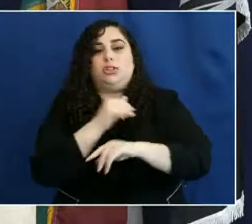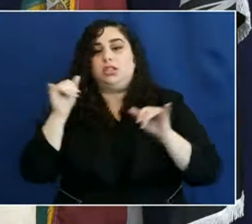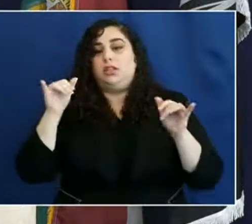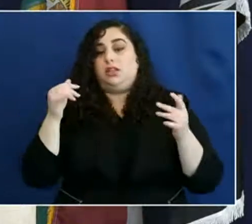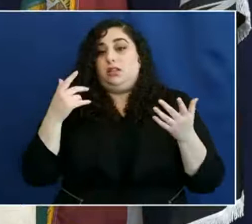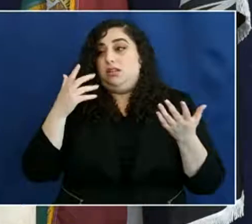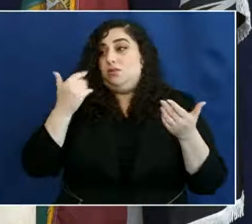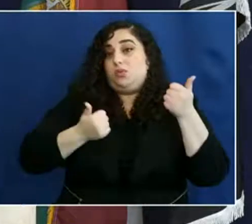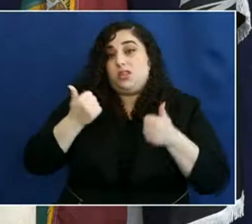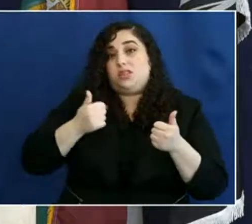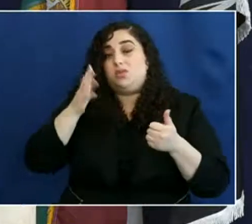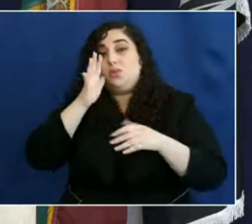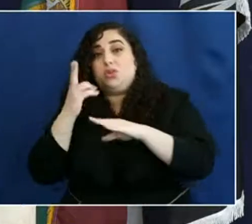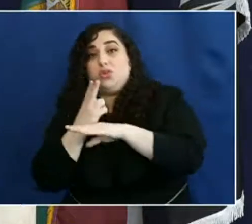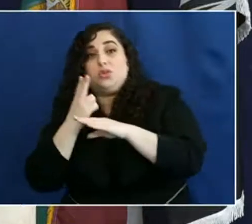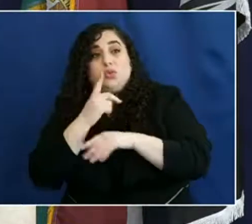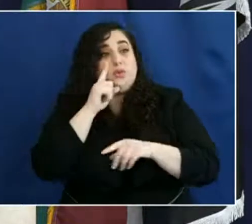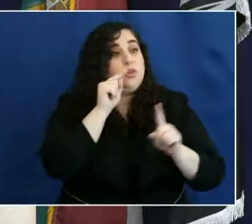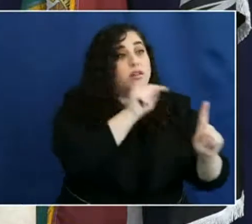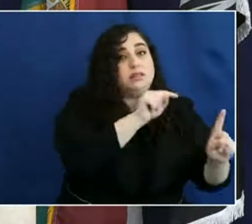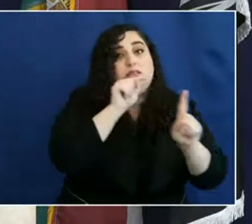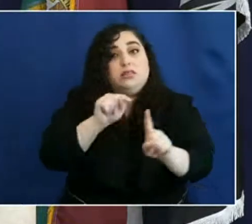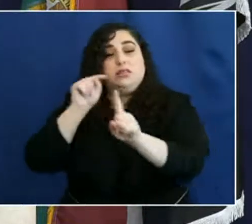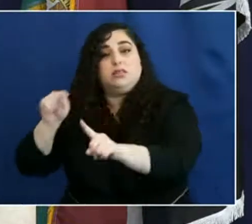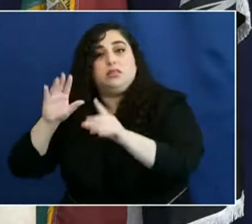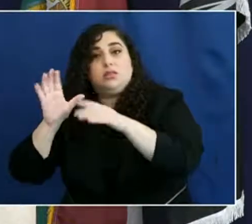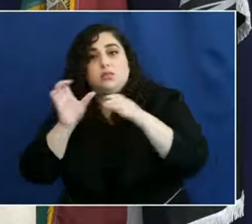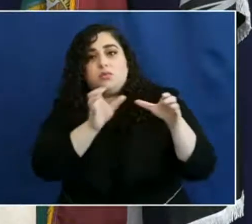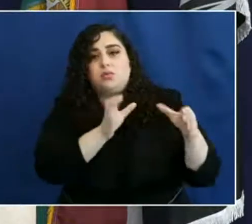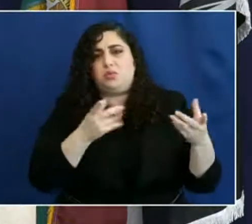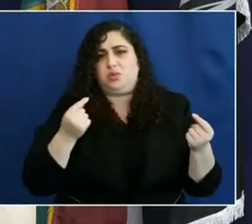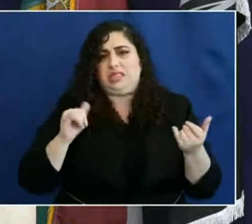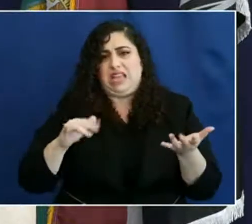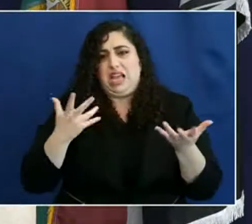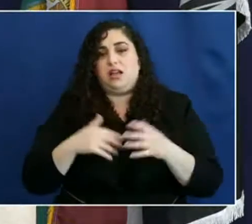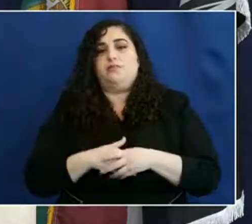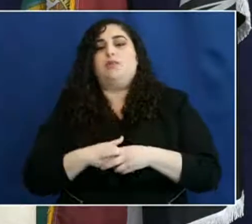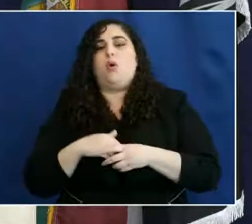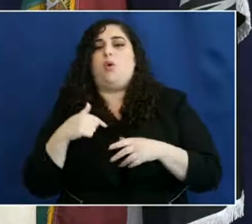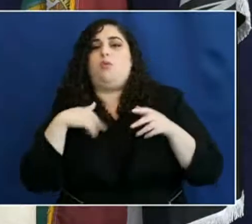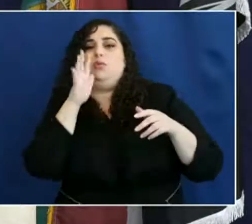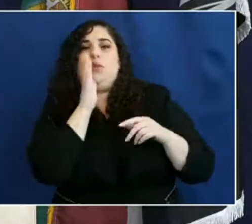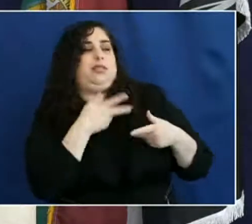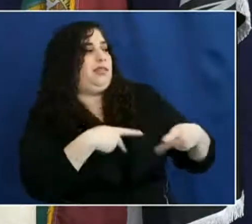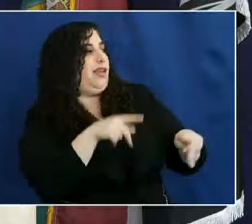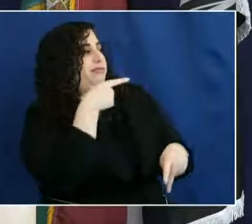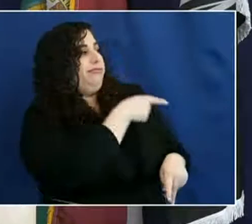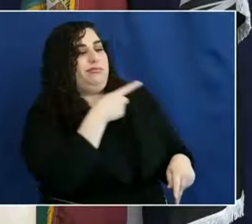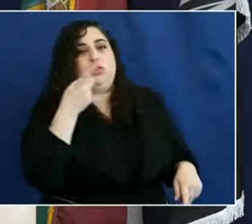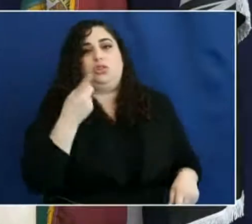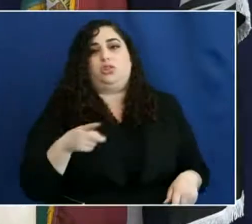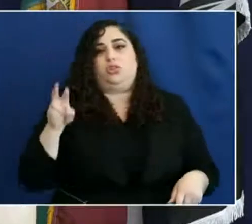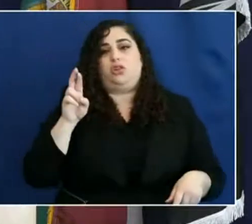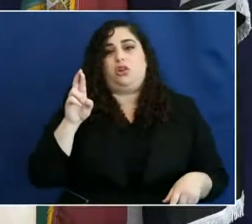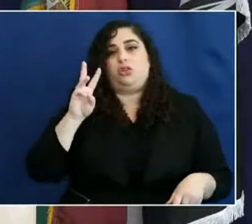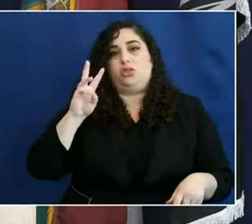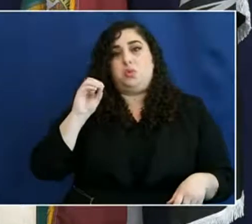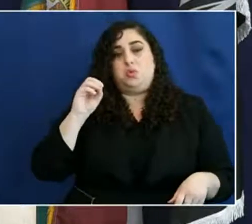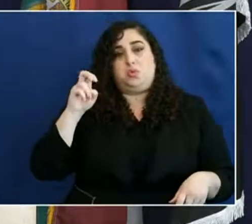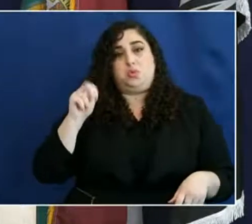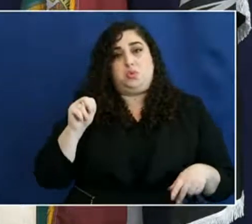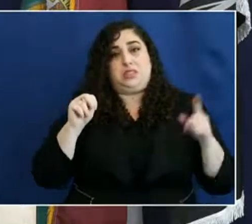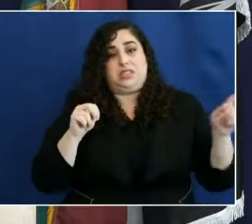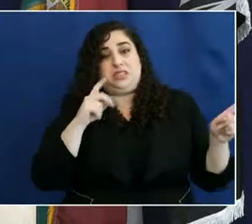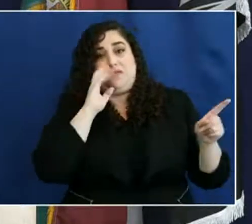most as opposed to another? Let me ask Dr. Wooten if she has any insight in terms of the breakdown